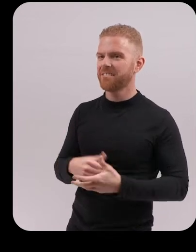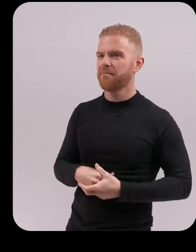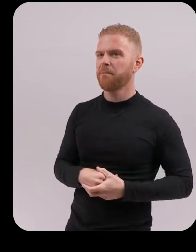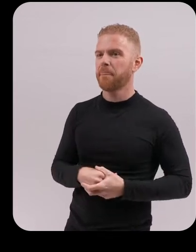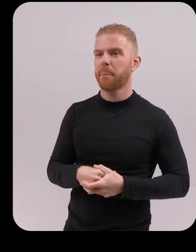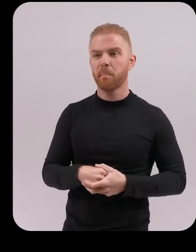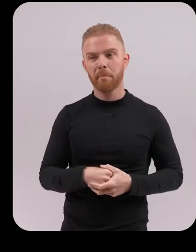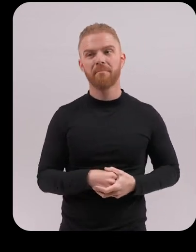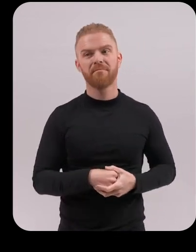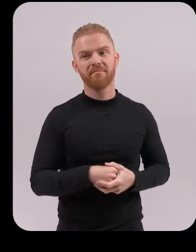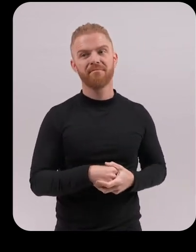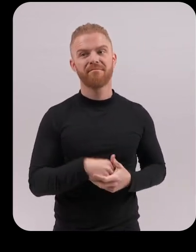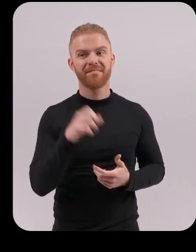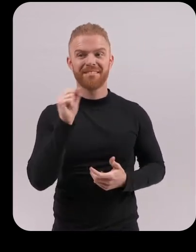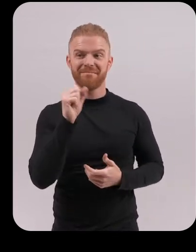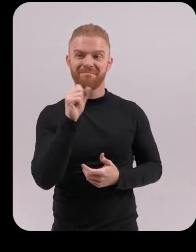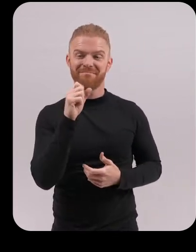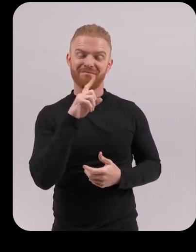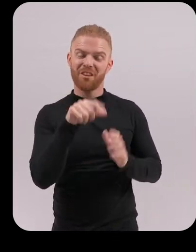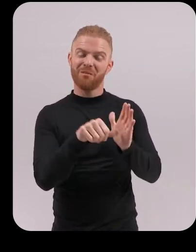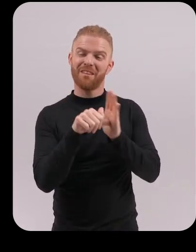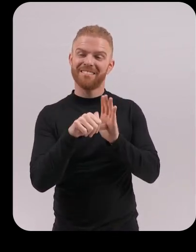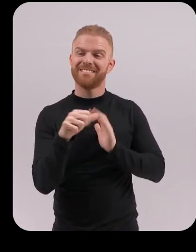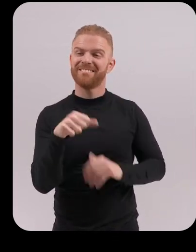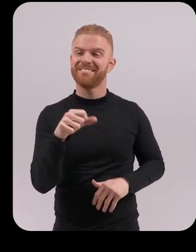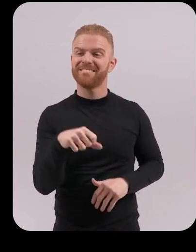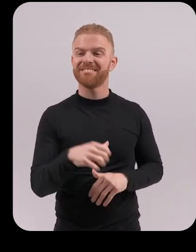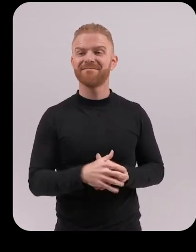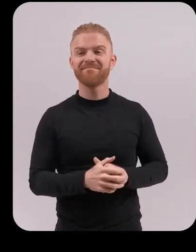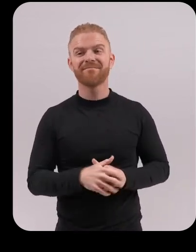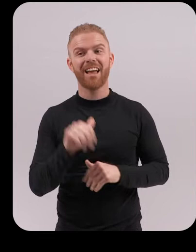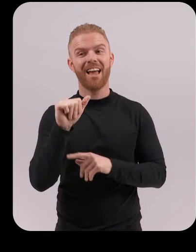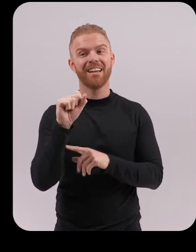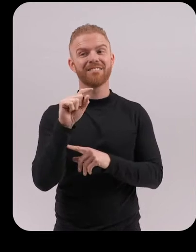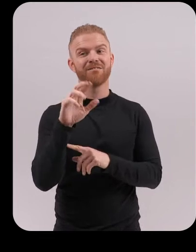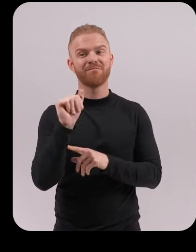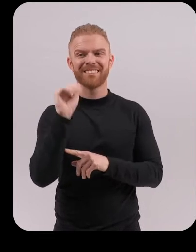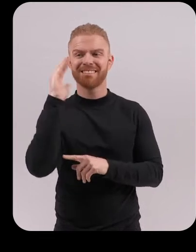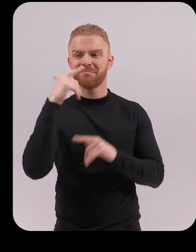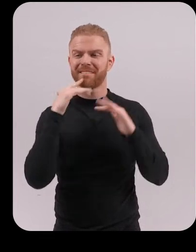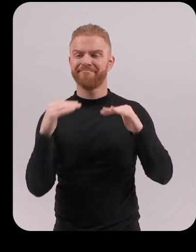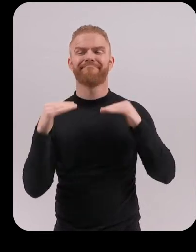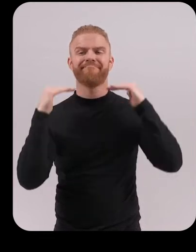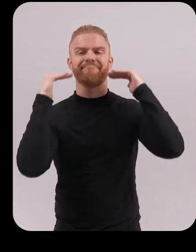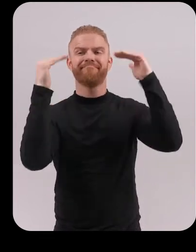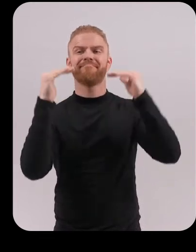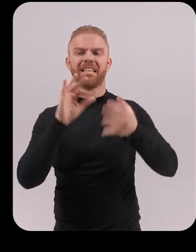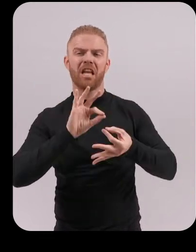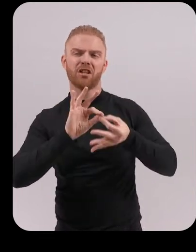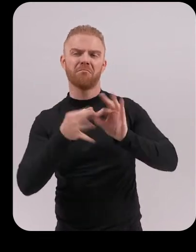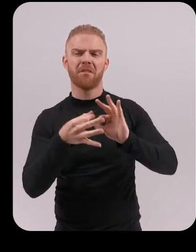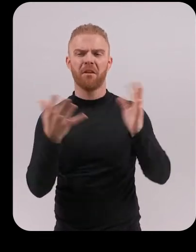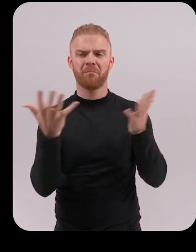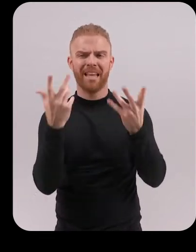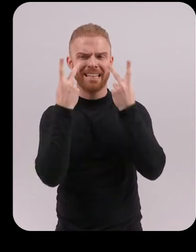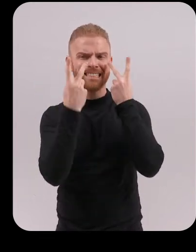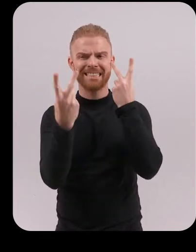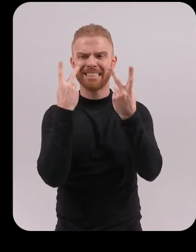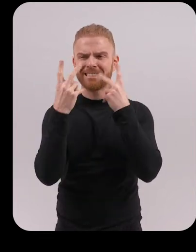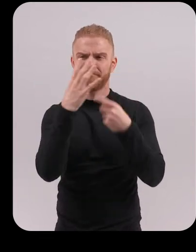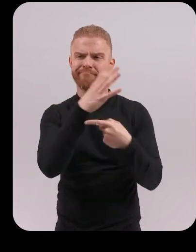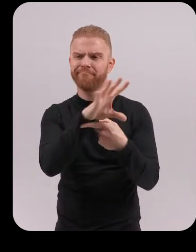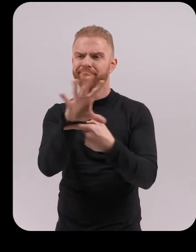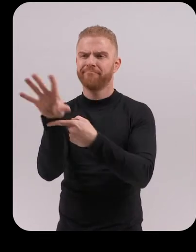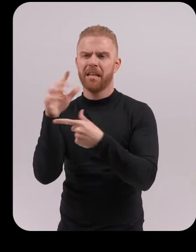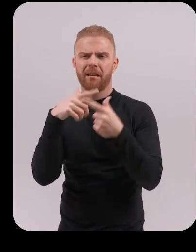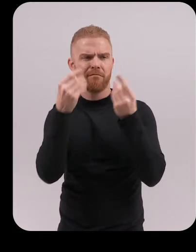It does look quite impressive. Astra seems very advanced at interpreting what it sees and providing relevant